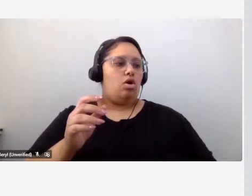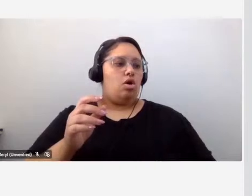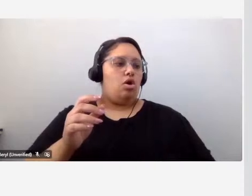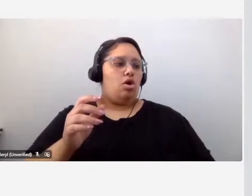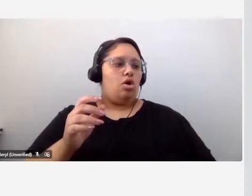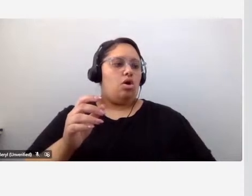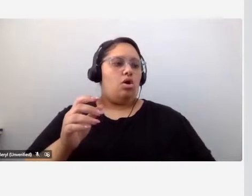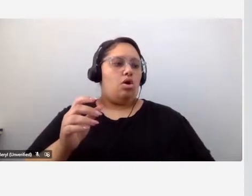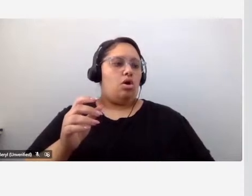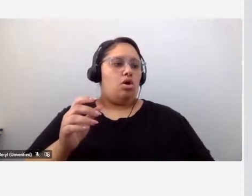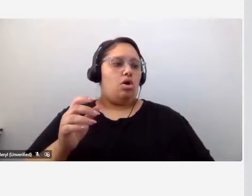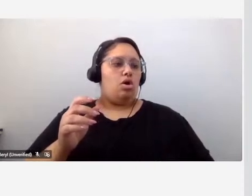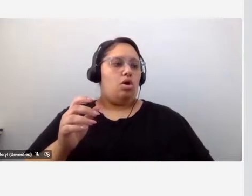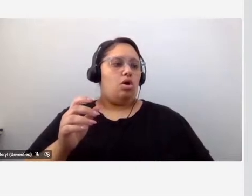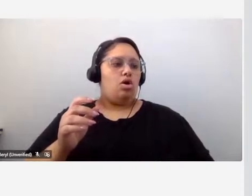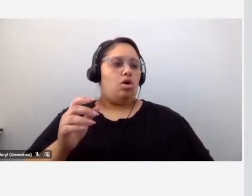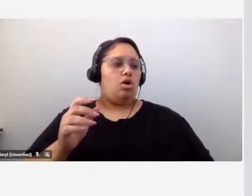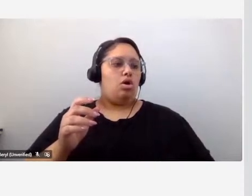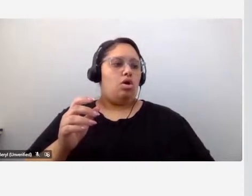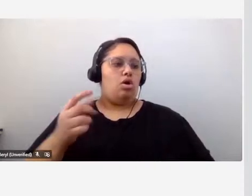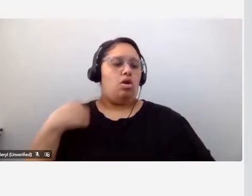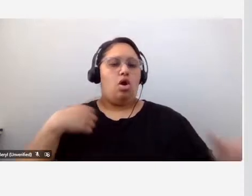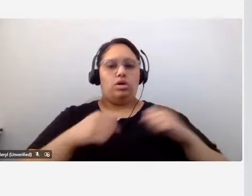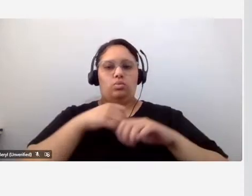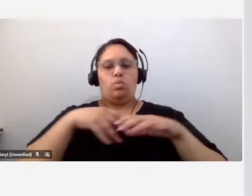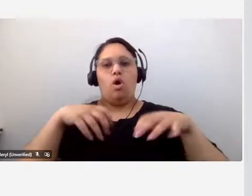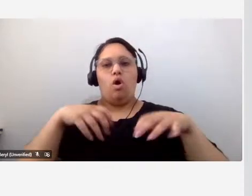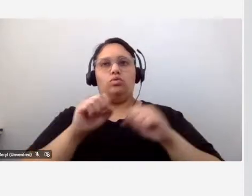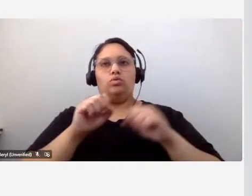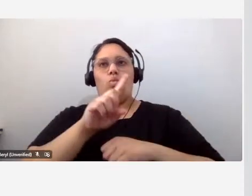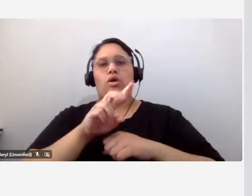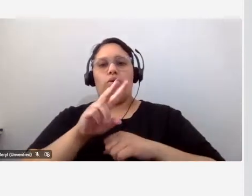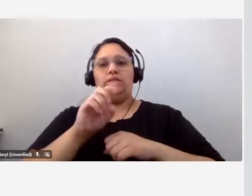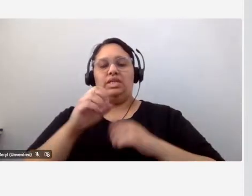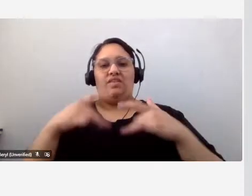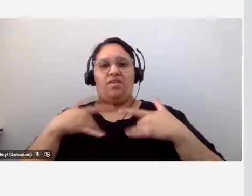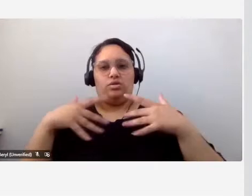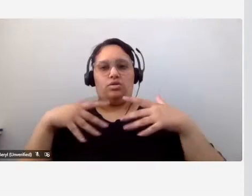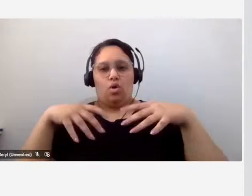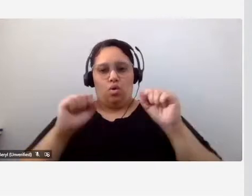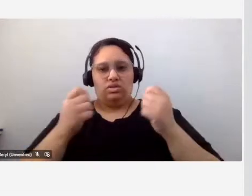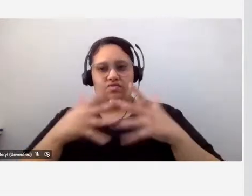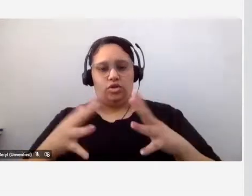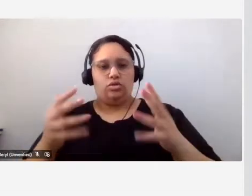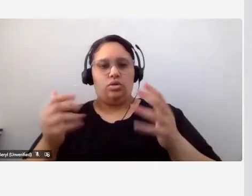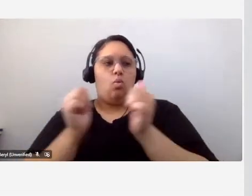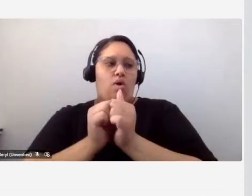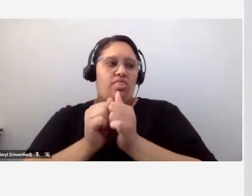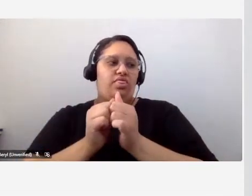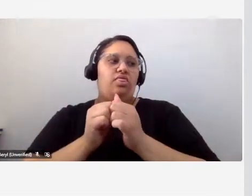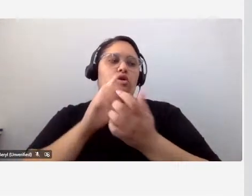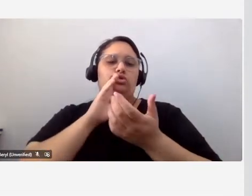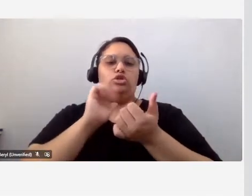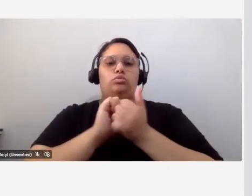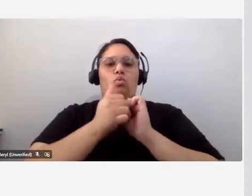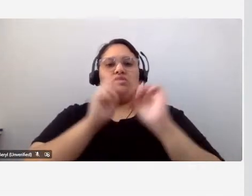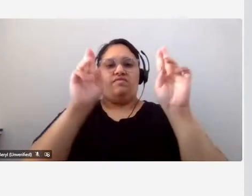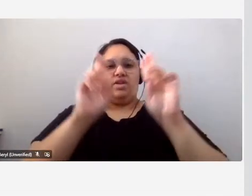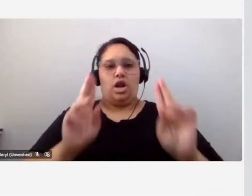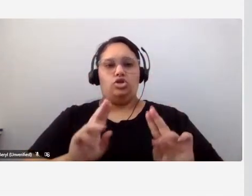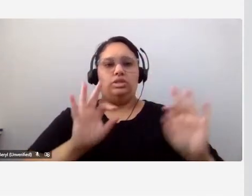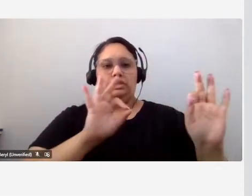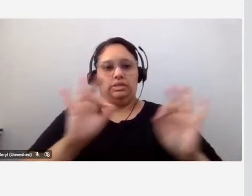hosting of the events. Last year, we hosted 121 events in conjunction with the sport federations. They